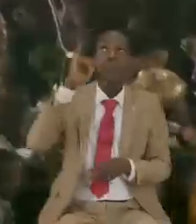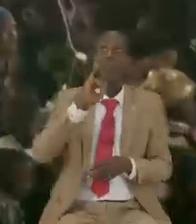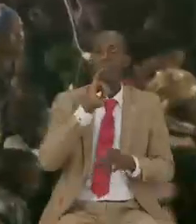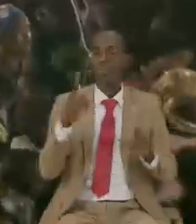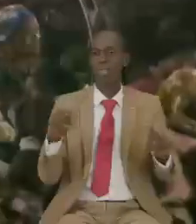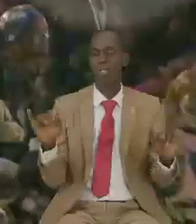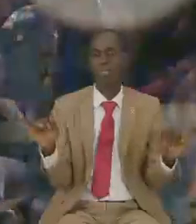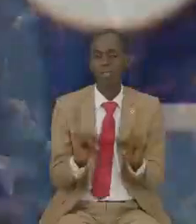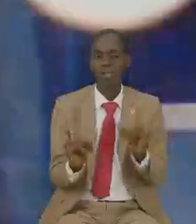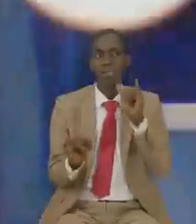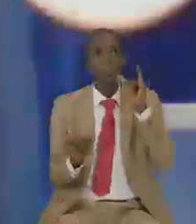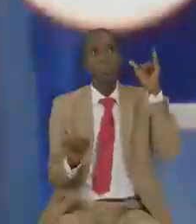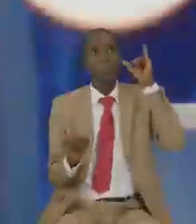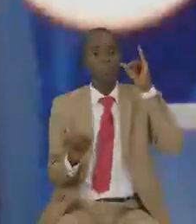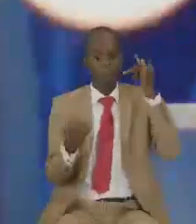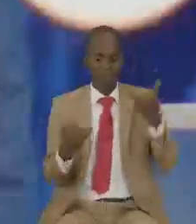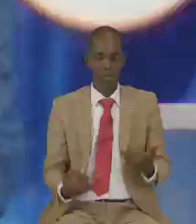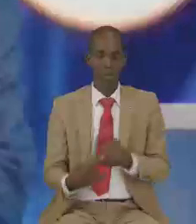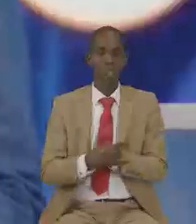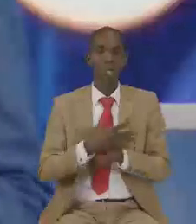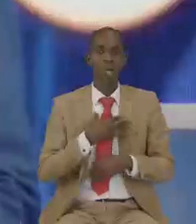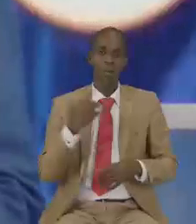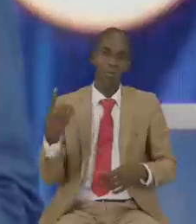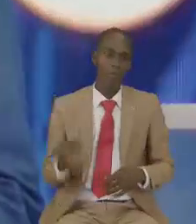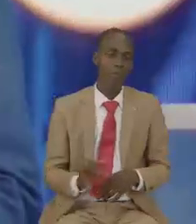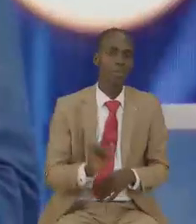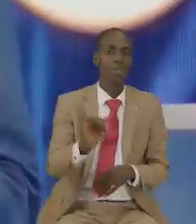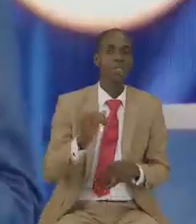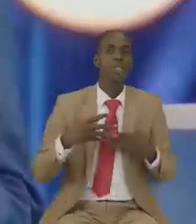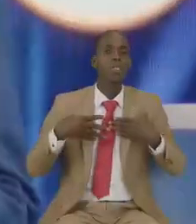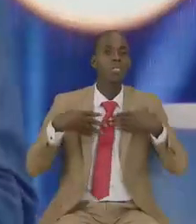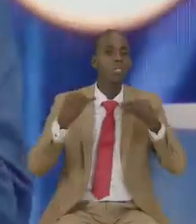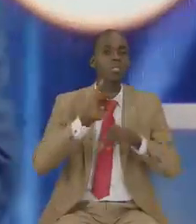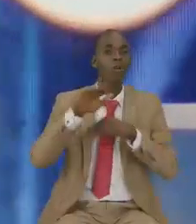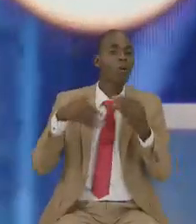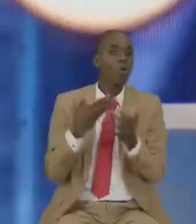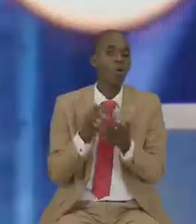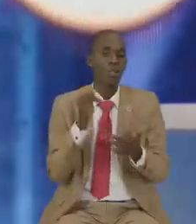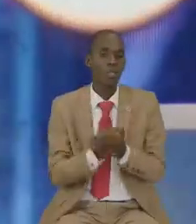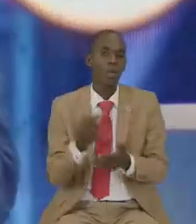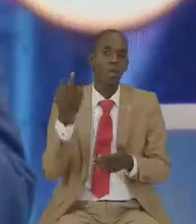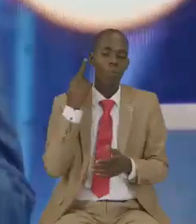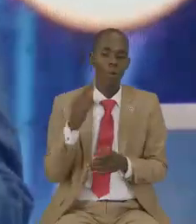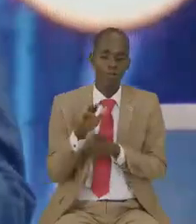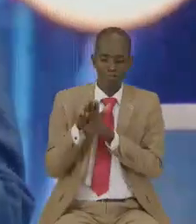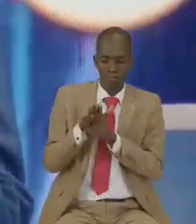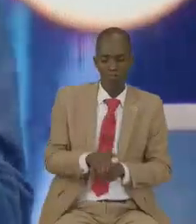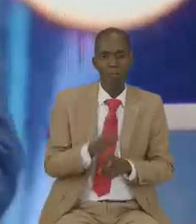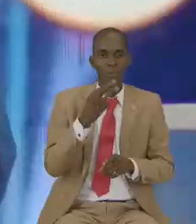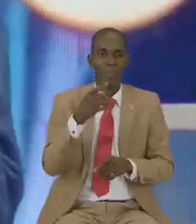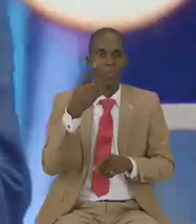yesterday and today and forever, healing all that were oppressed of the